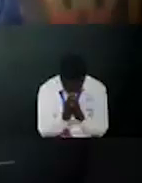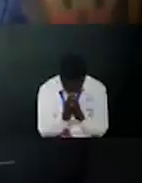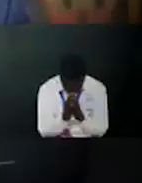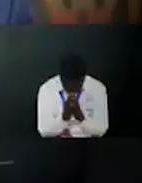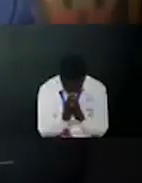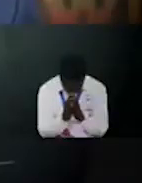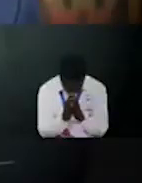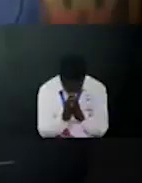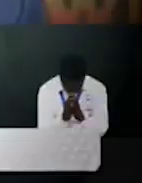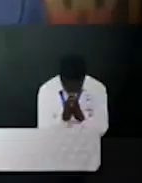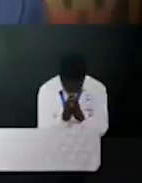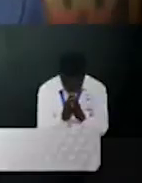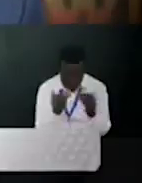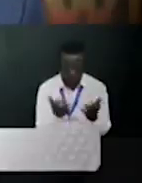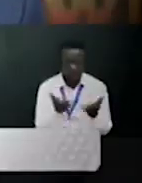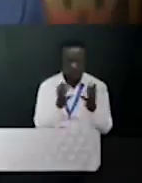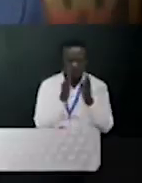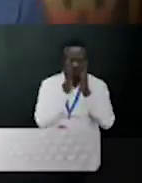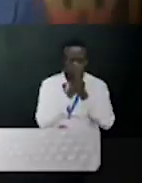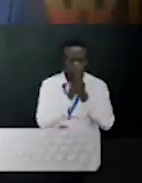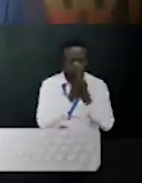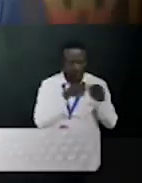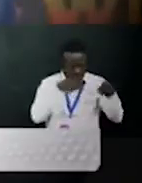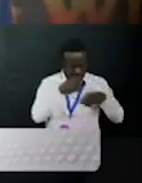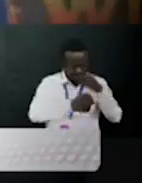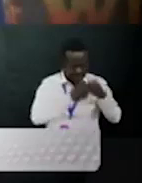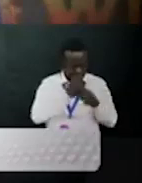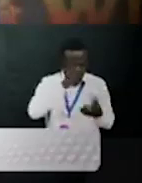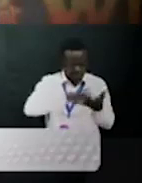and present the theme for the year into the hands of God.